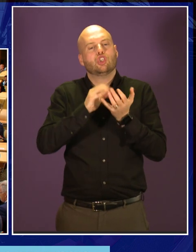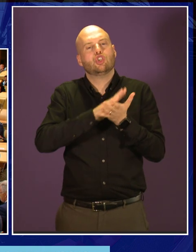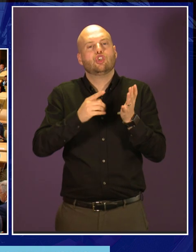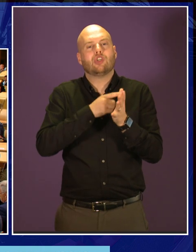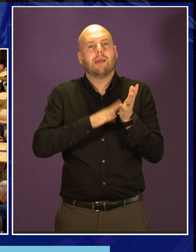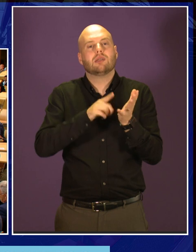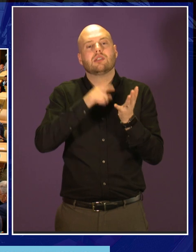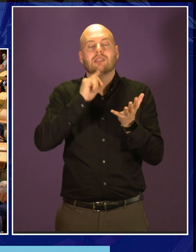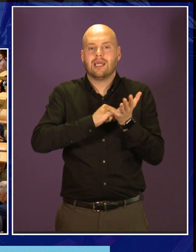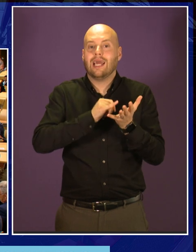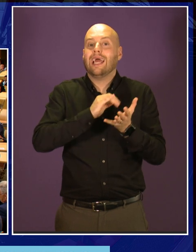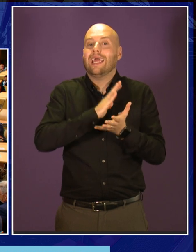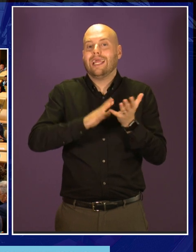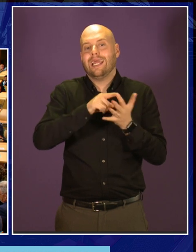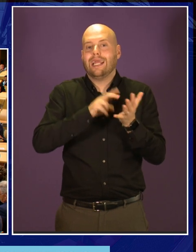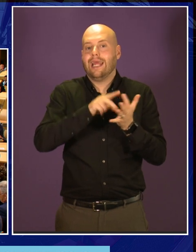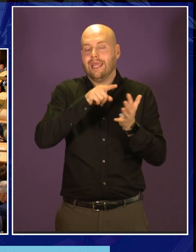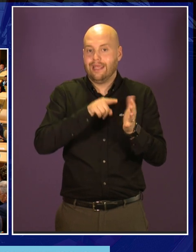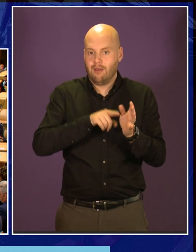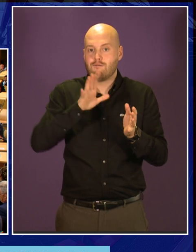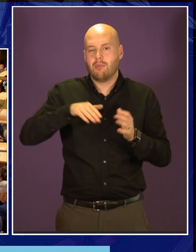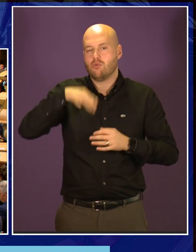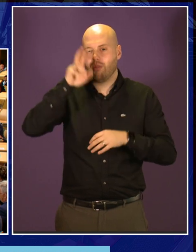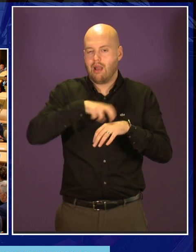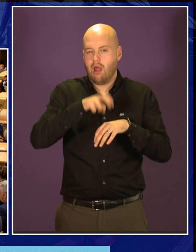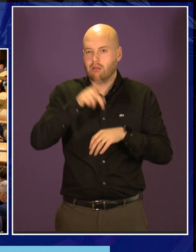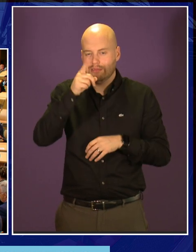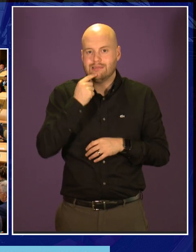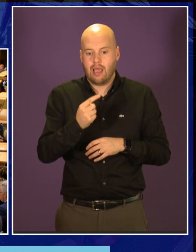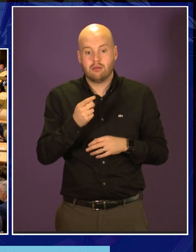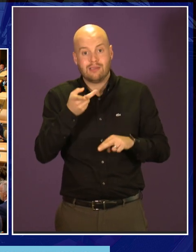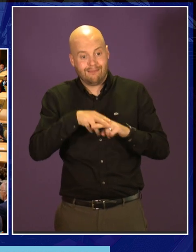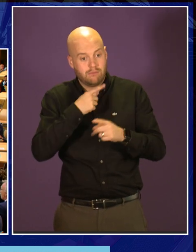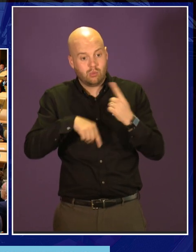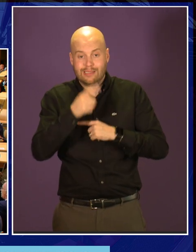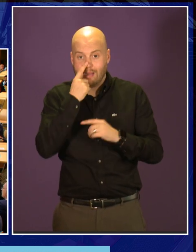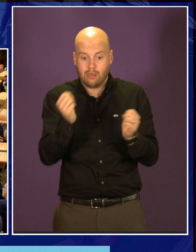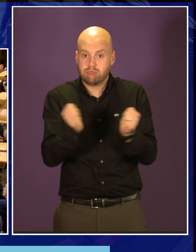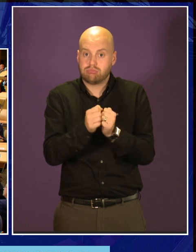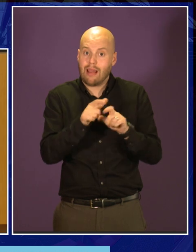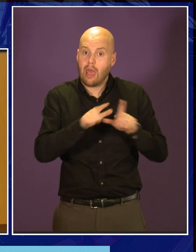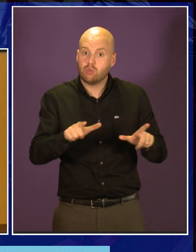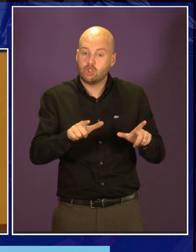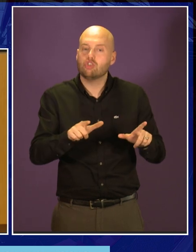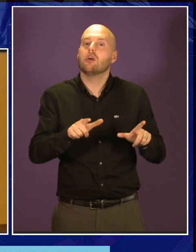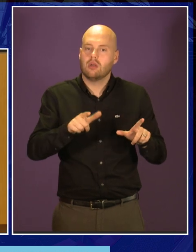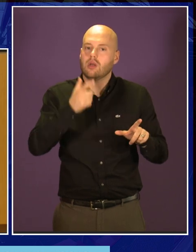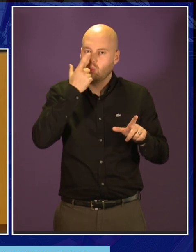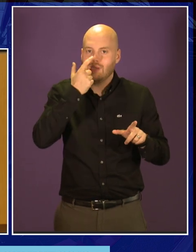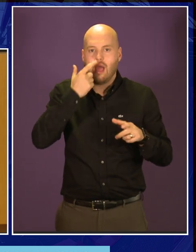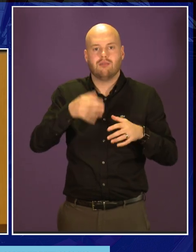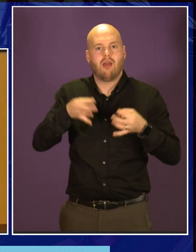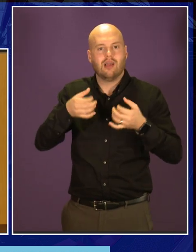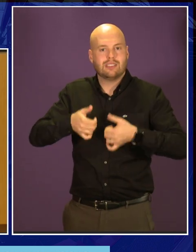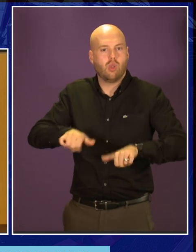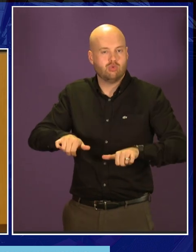conflict in Northern Ireland, if we can find a language, perhaps we can find a solution. One of the most urgent questions that I think has